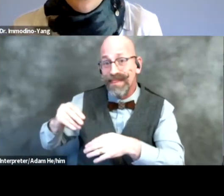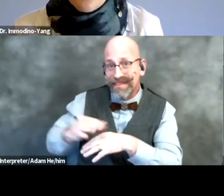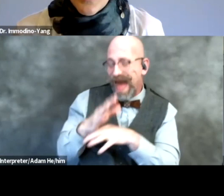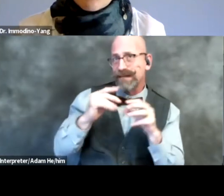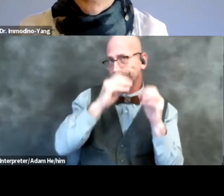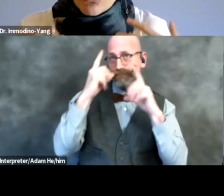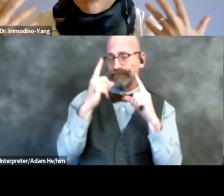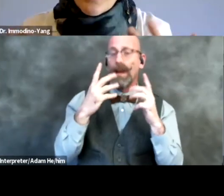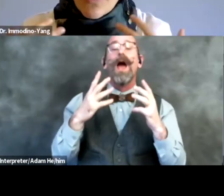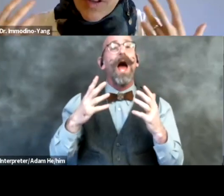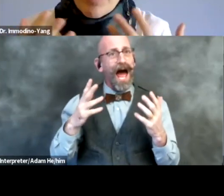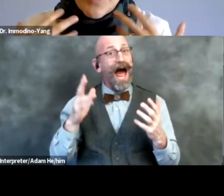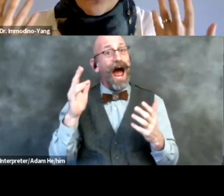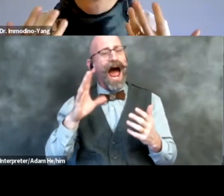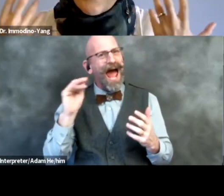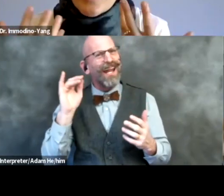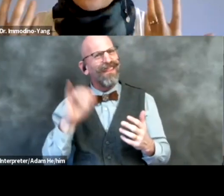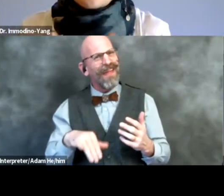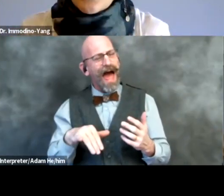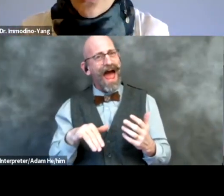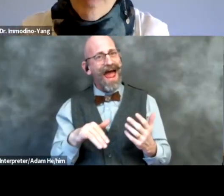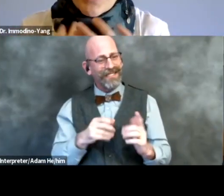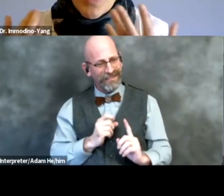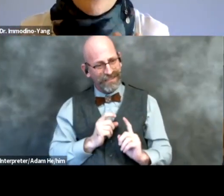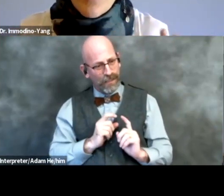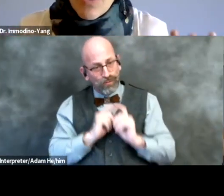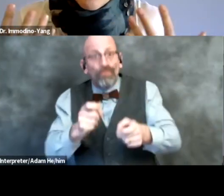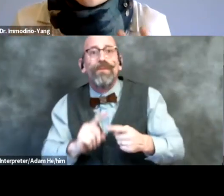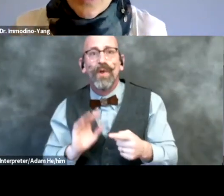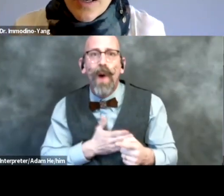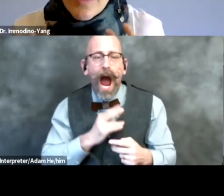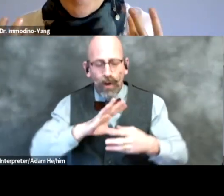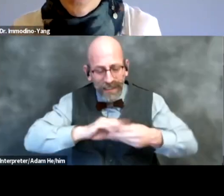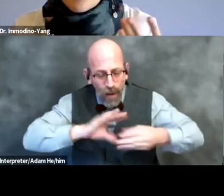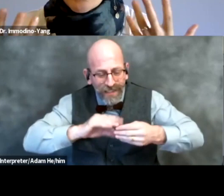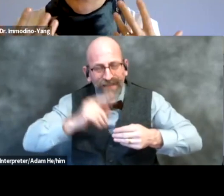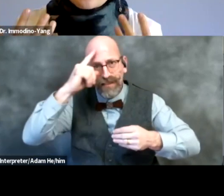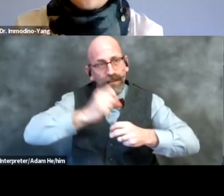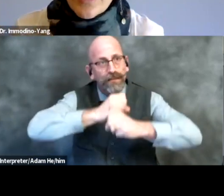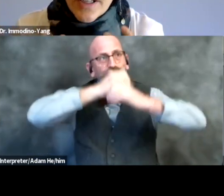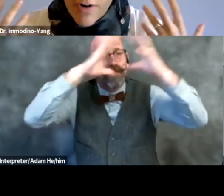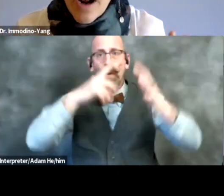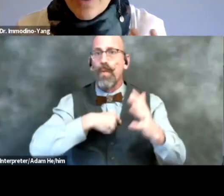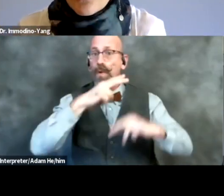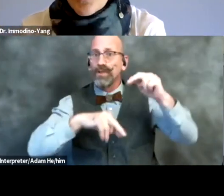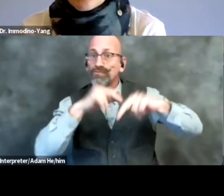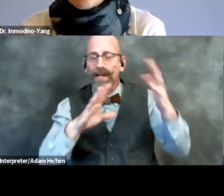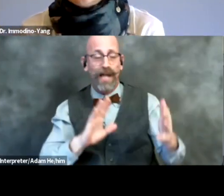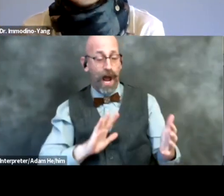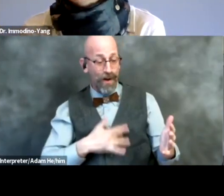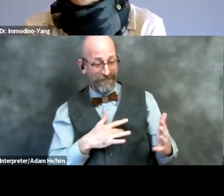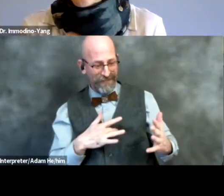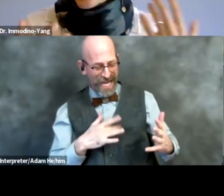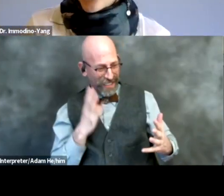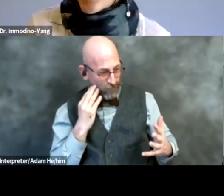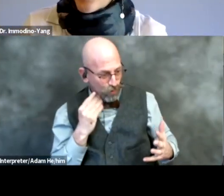narratives that we construct, the complex feeling states that become our identity, that become our understanding, our narratives around the